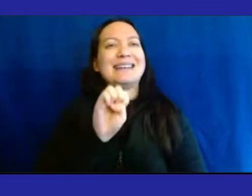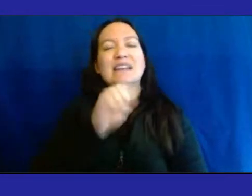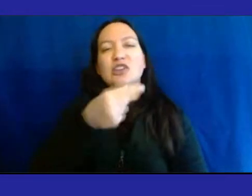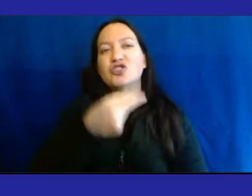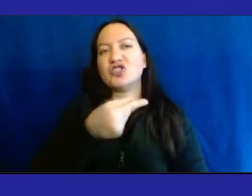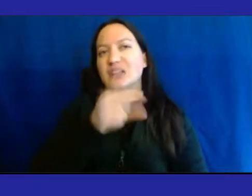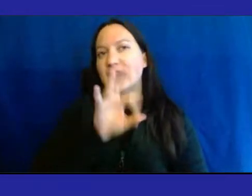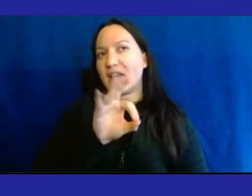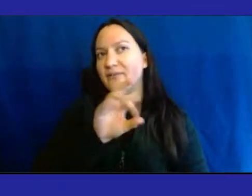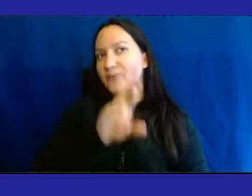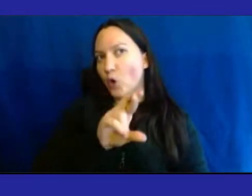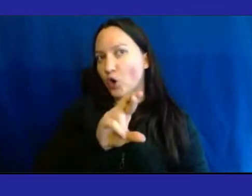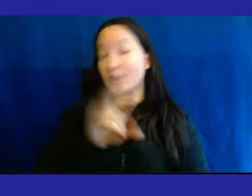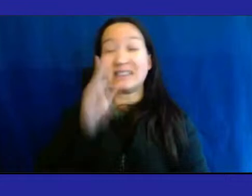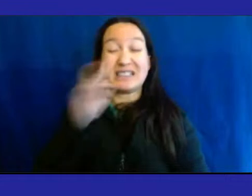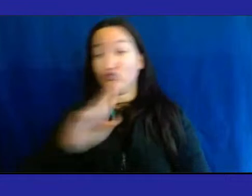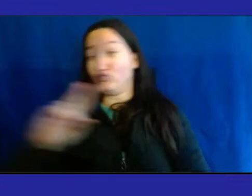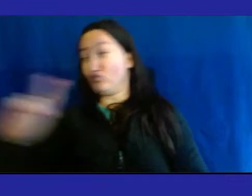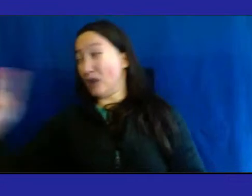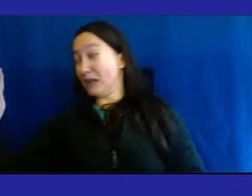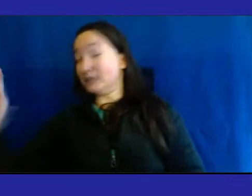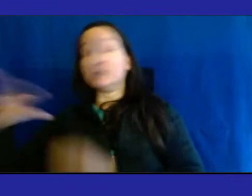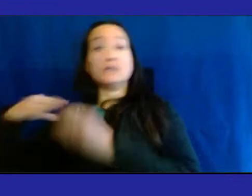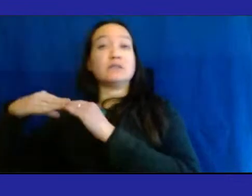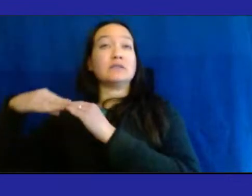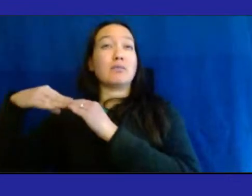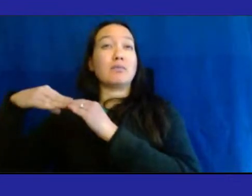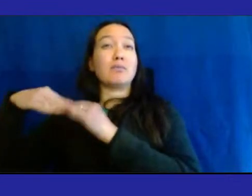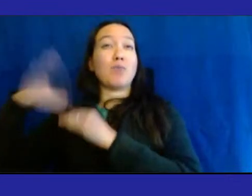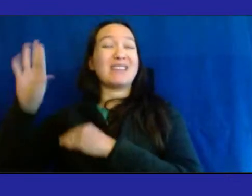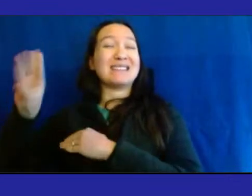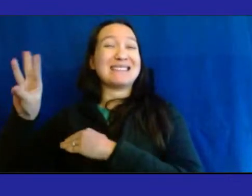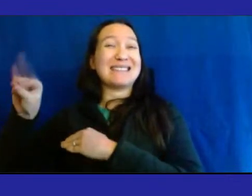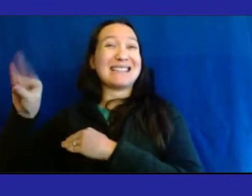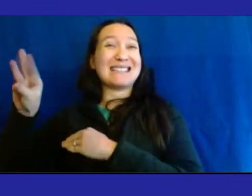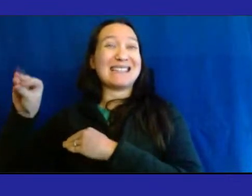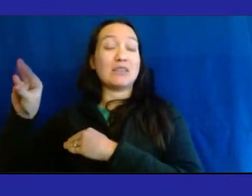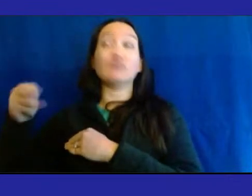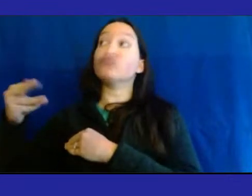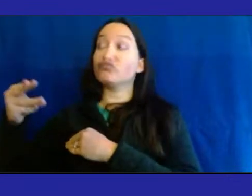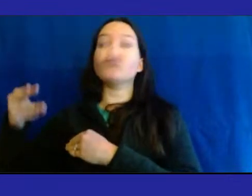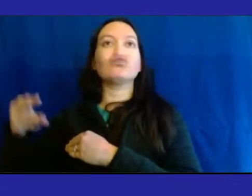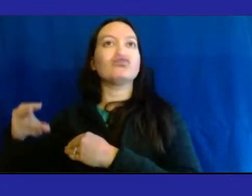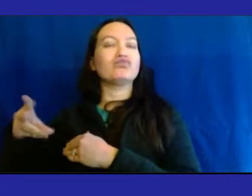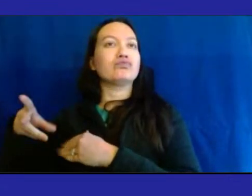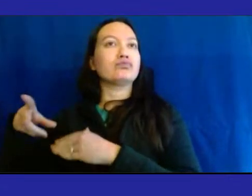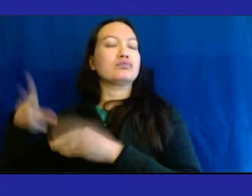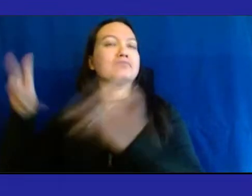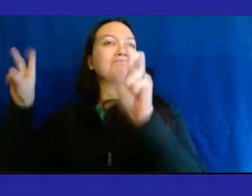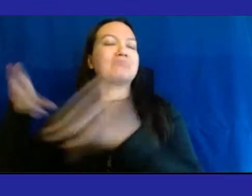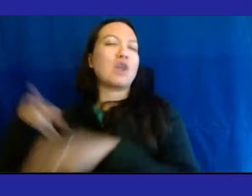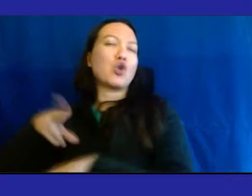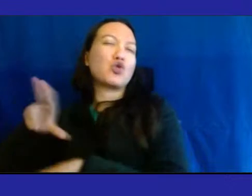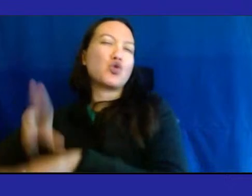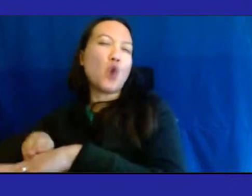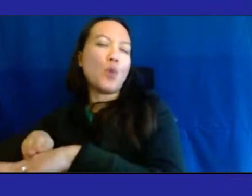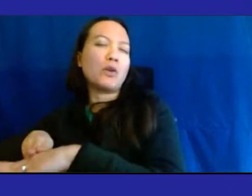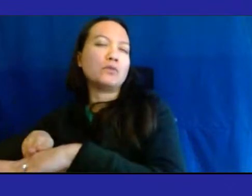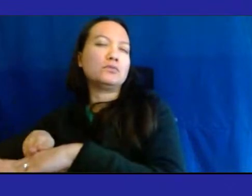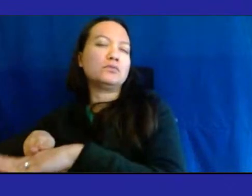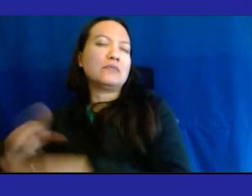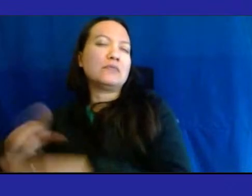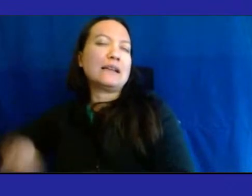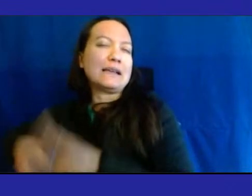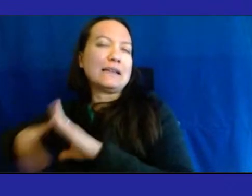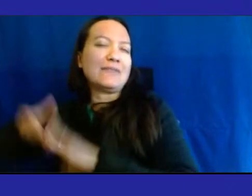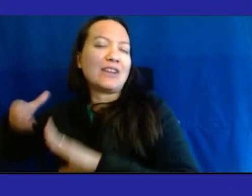right-hand side, EGFR greater than 60 is basically accepted as the cutoff for normal kidney function. So